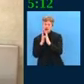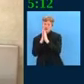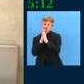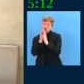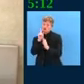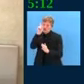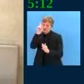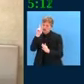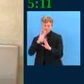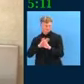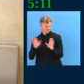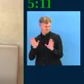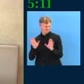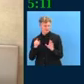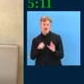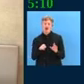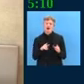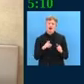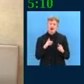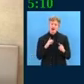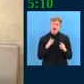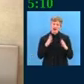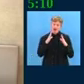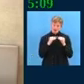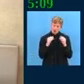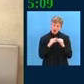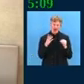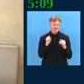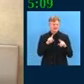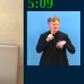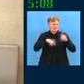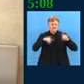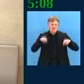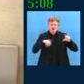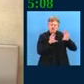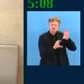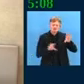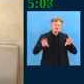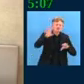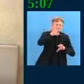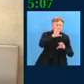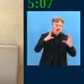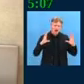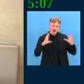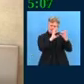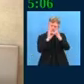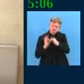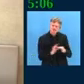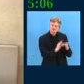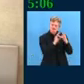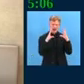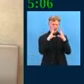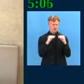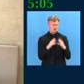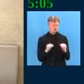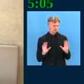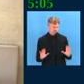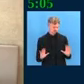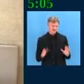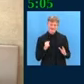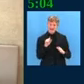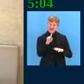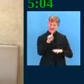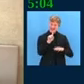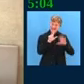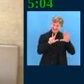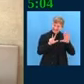different sects and ethnic groups that altogether form the Lebanese society. In this small country, there is 18 different sects and around